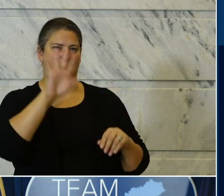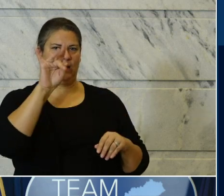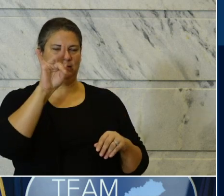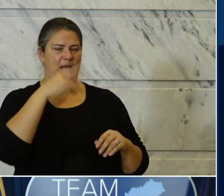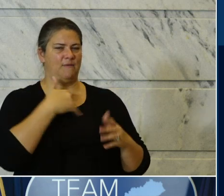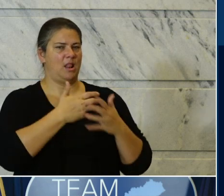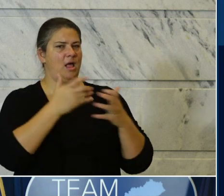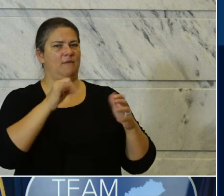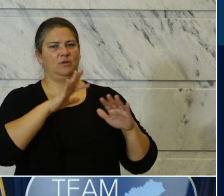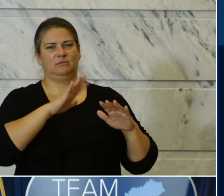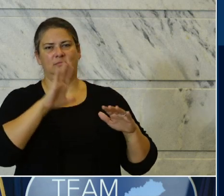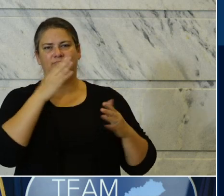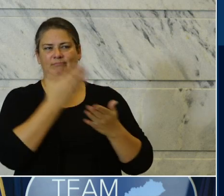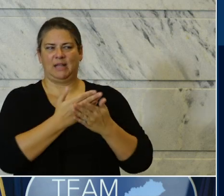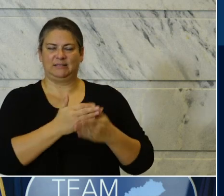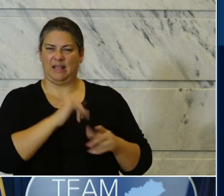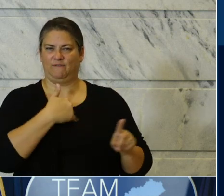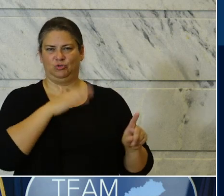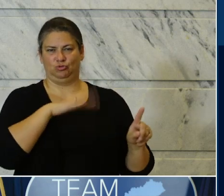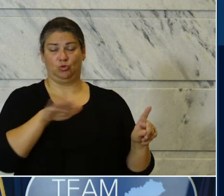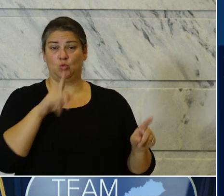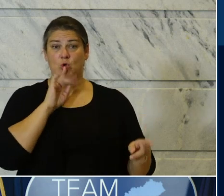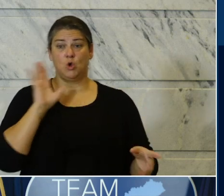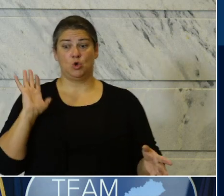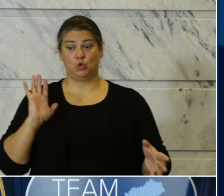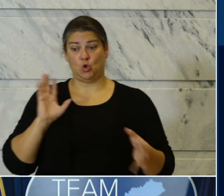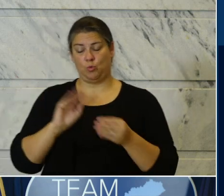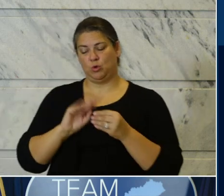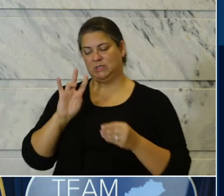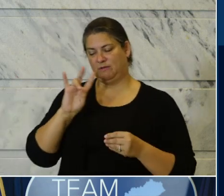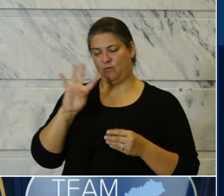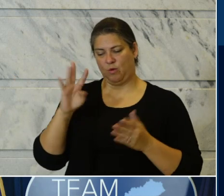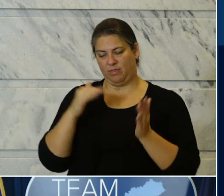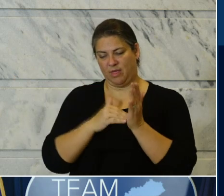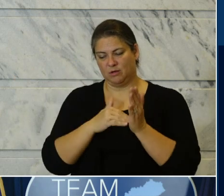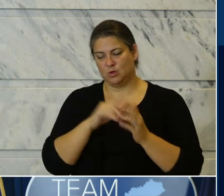cases being children. Our total number of cases,